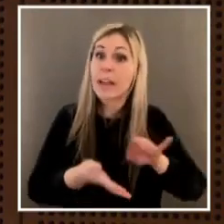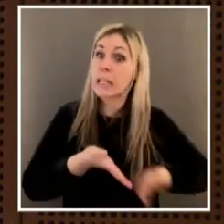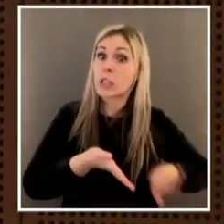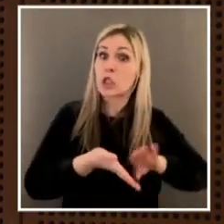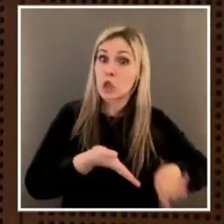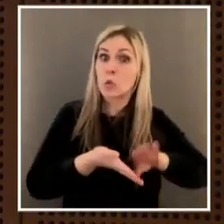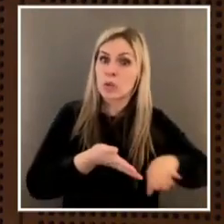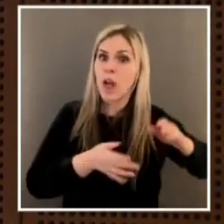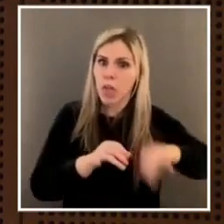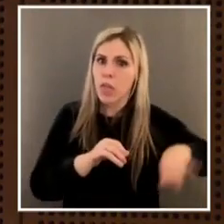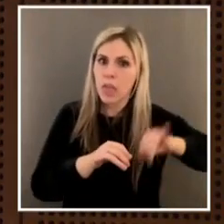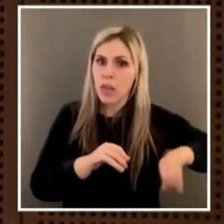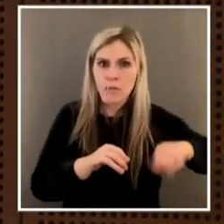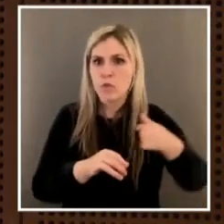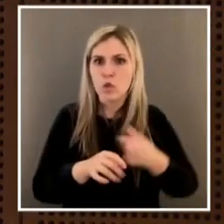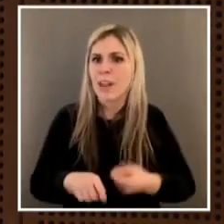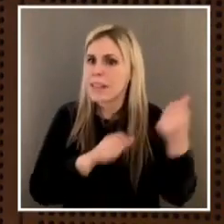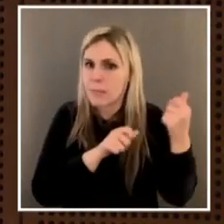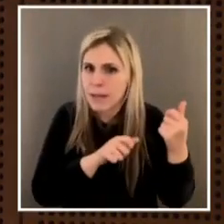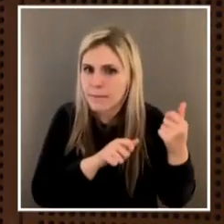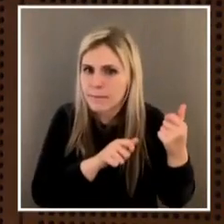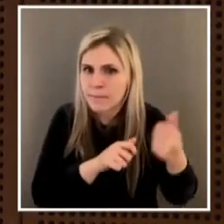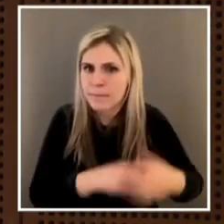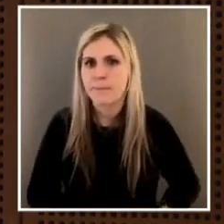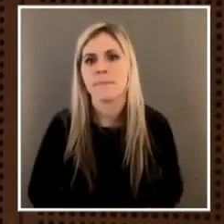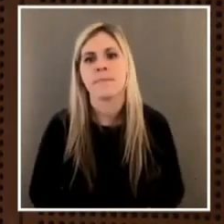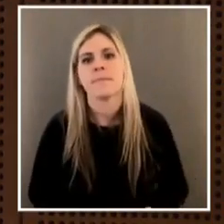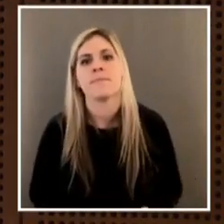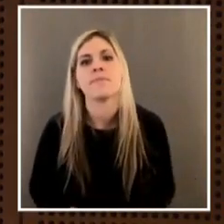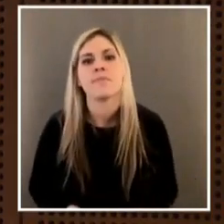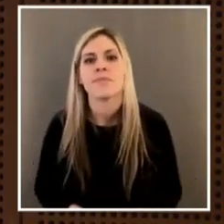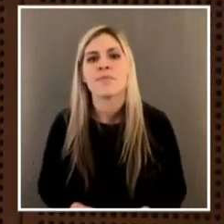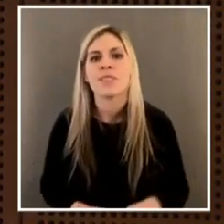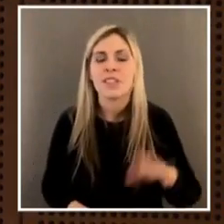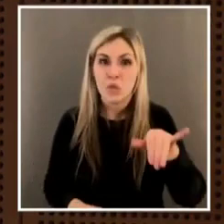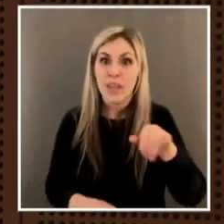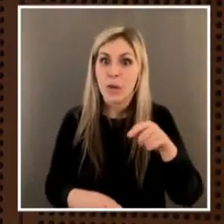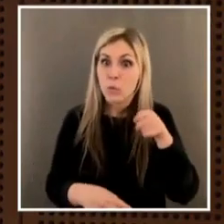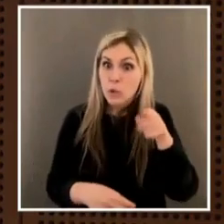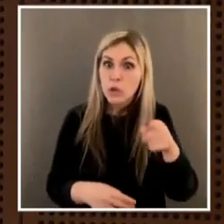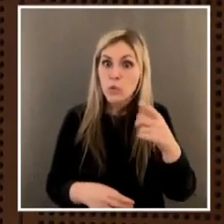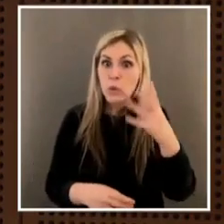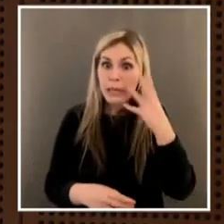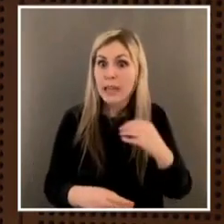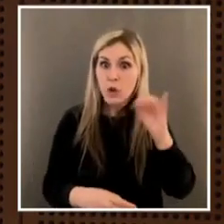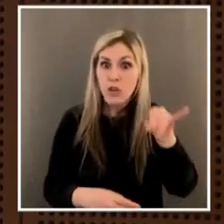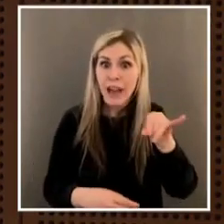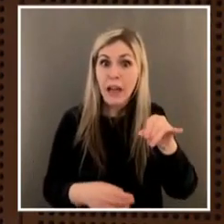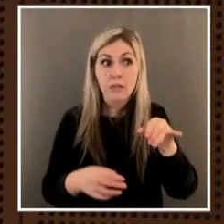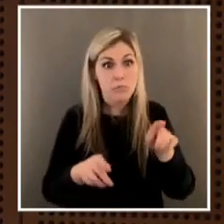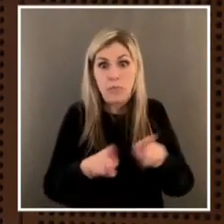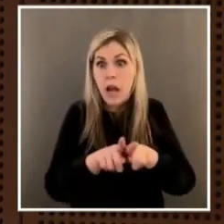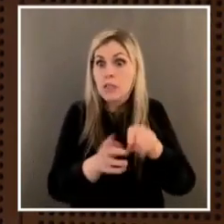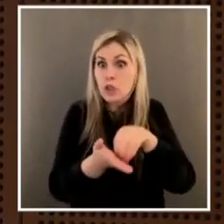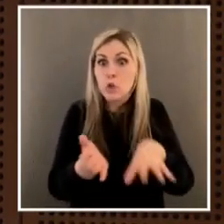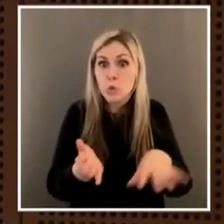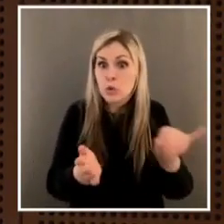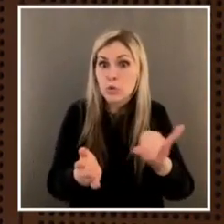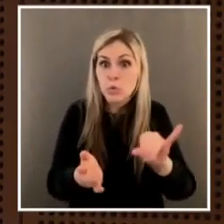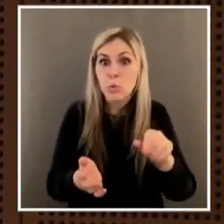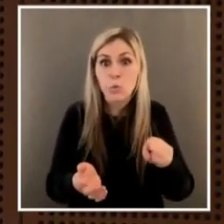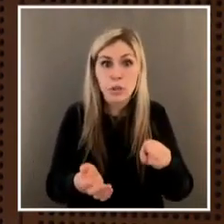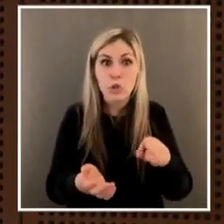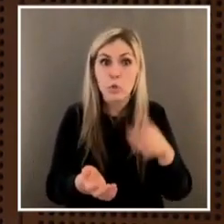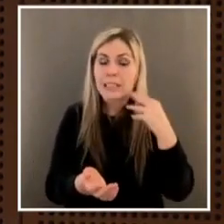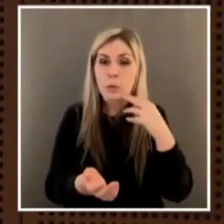know. So when you encounter it, even as a student, when you encounter a situation that